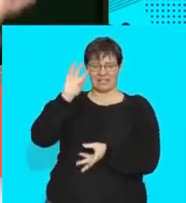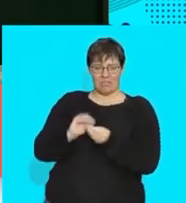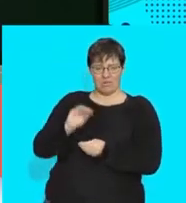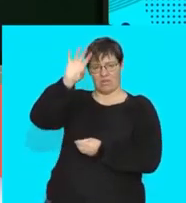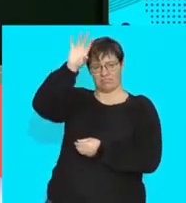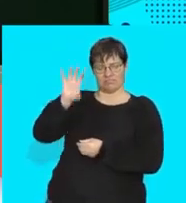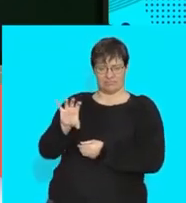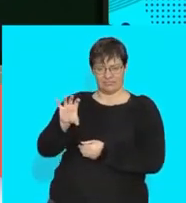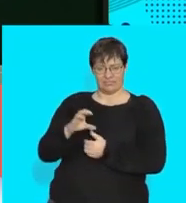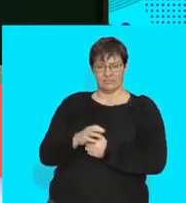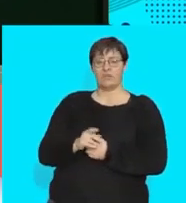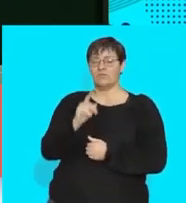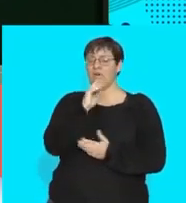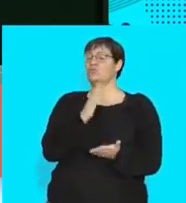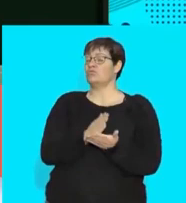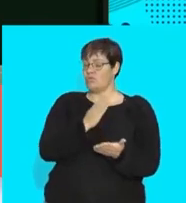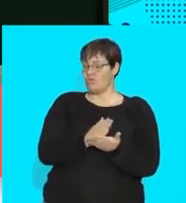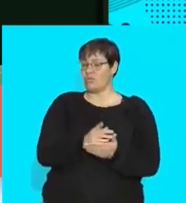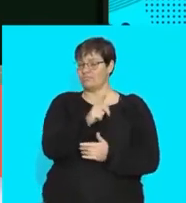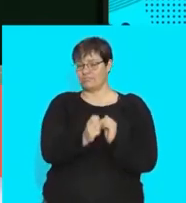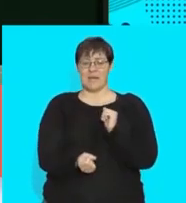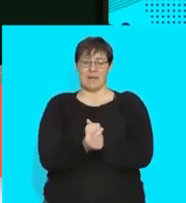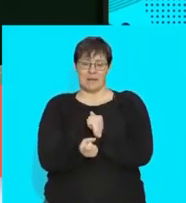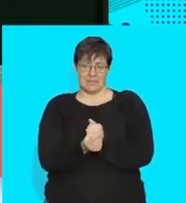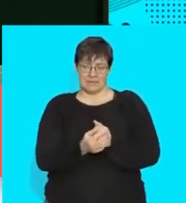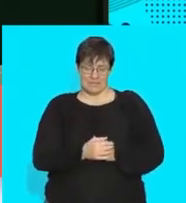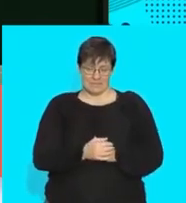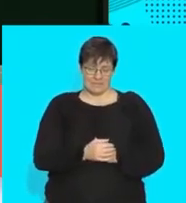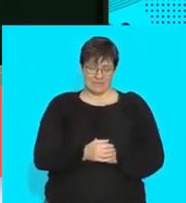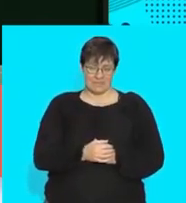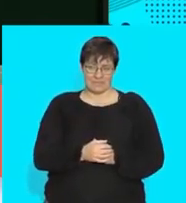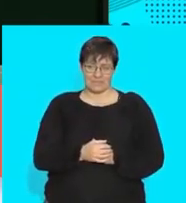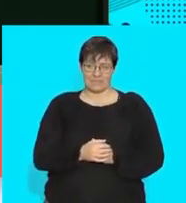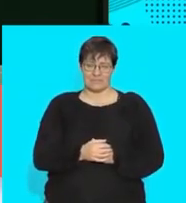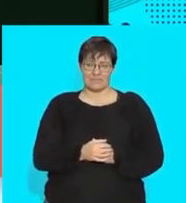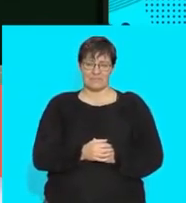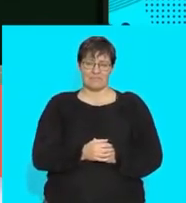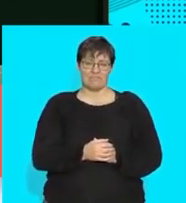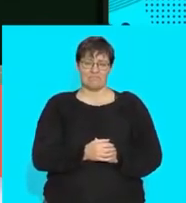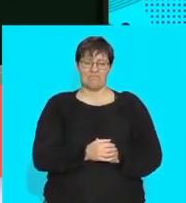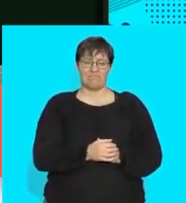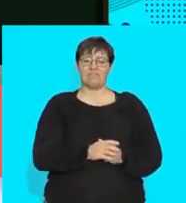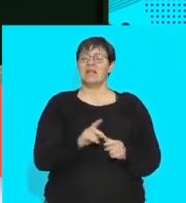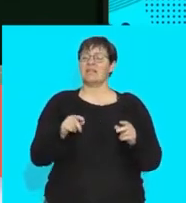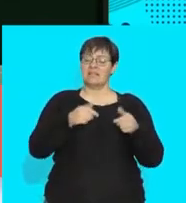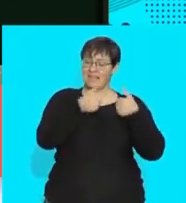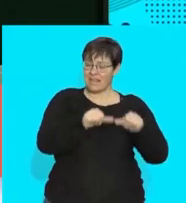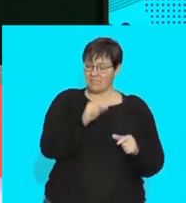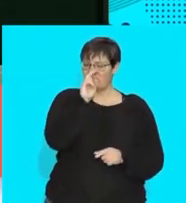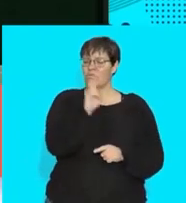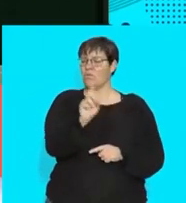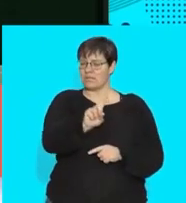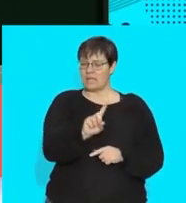you summarize to make sure that is going to happen. Right, so guys, then what we looked at